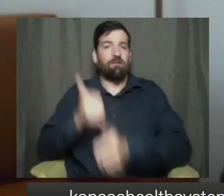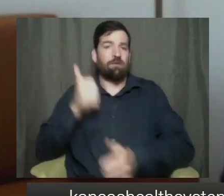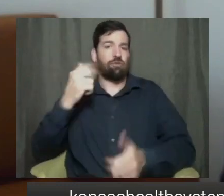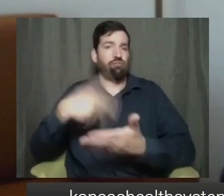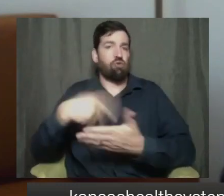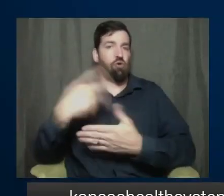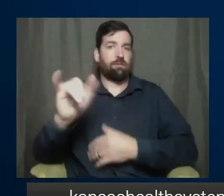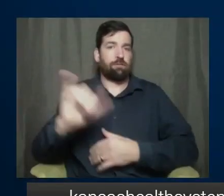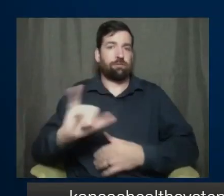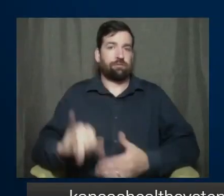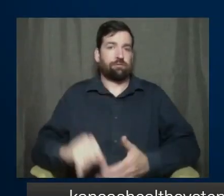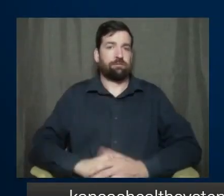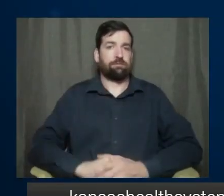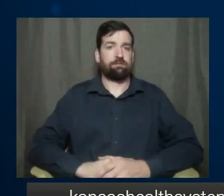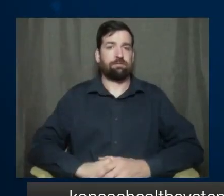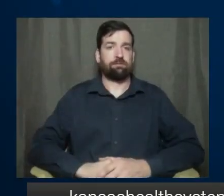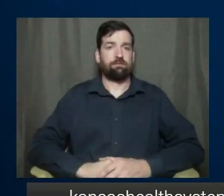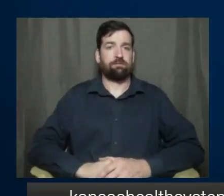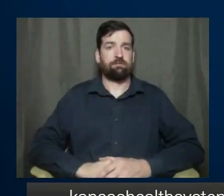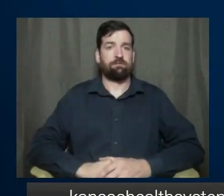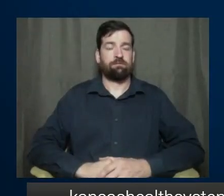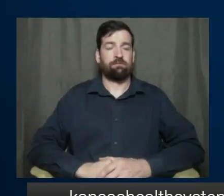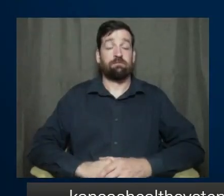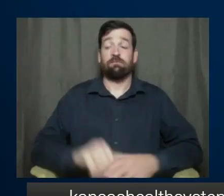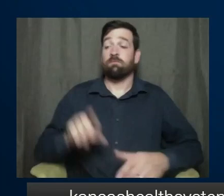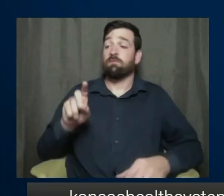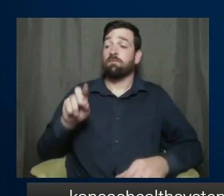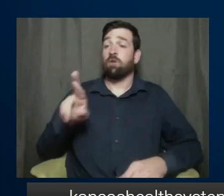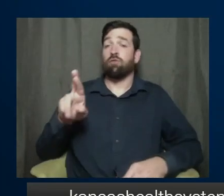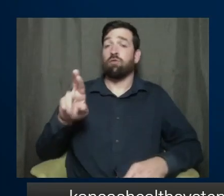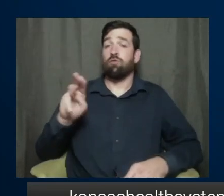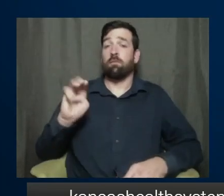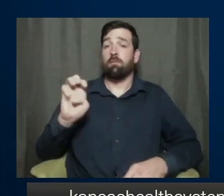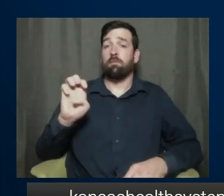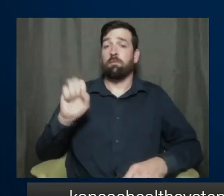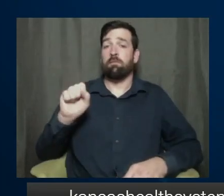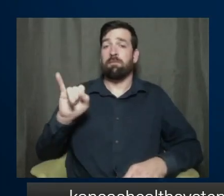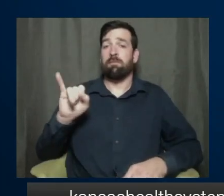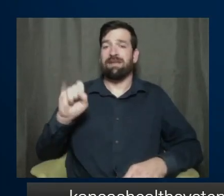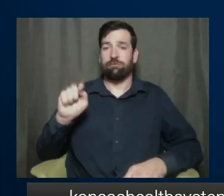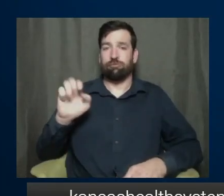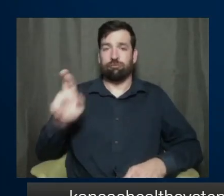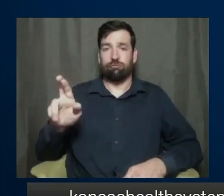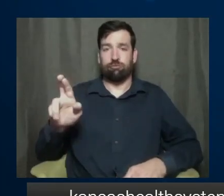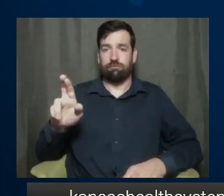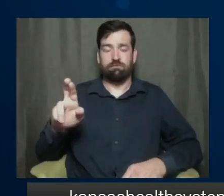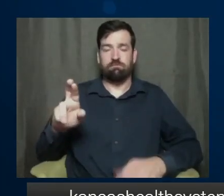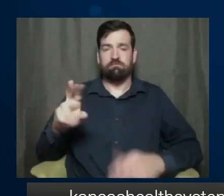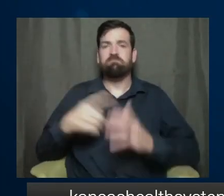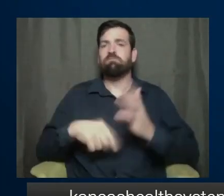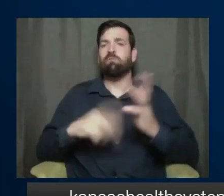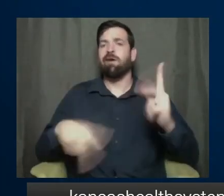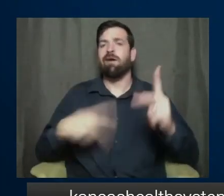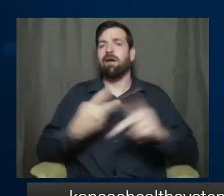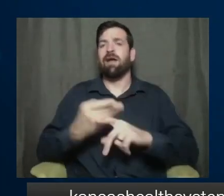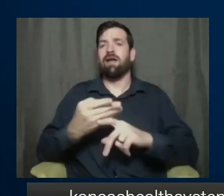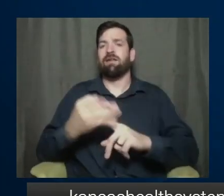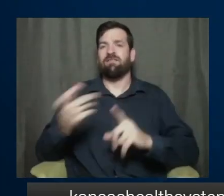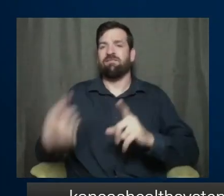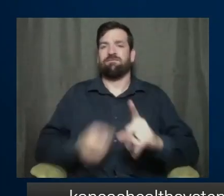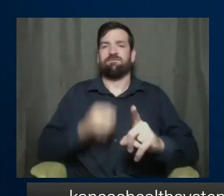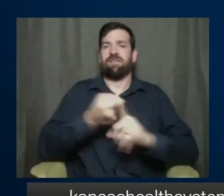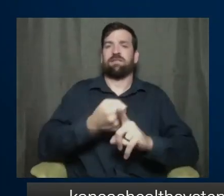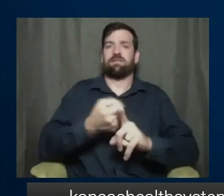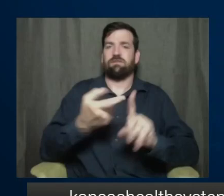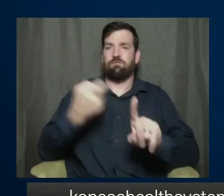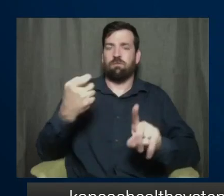well. Dr. Meister, what type of after effects are you seeing with patients, and what are you just